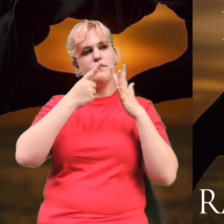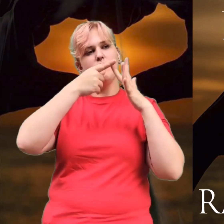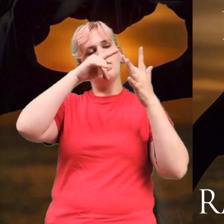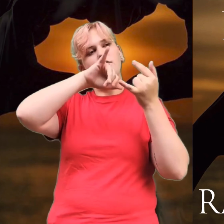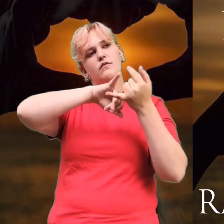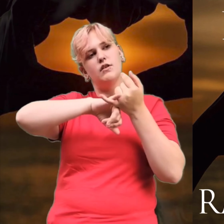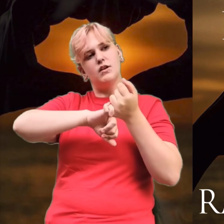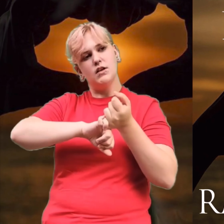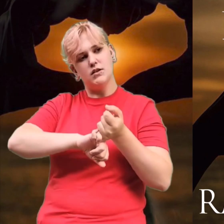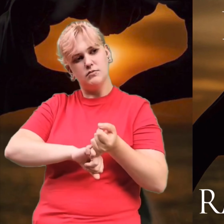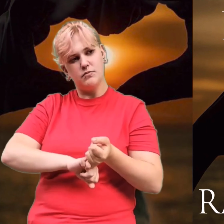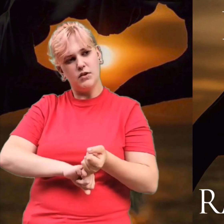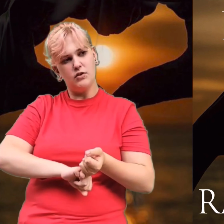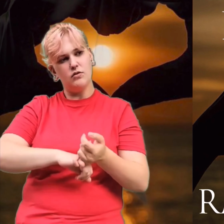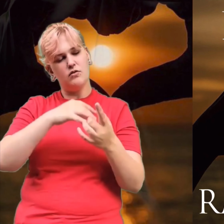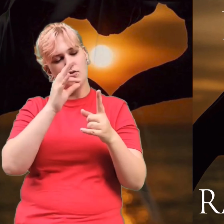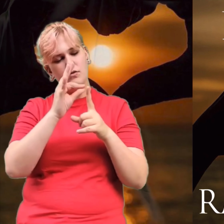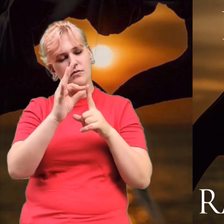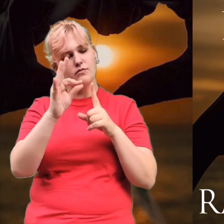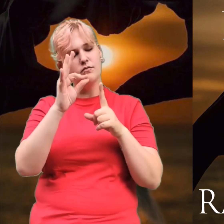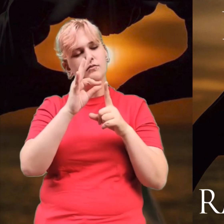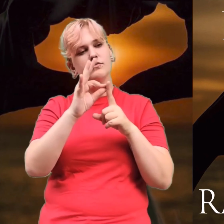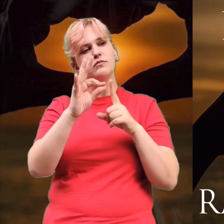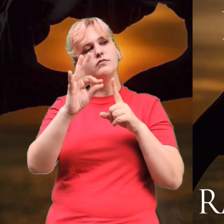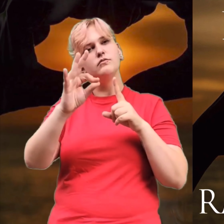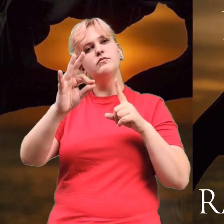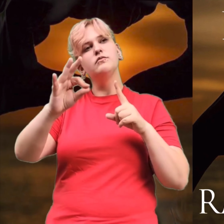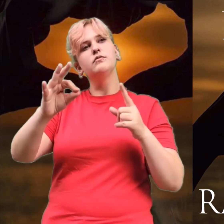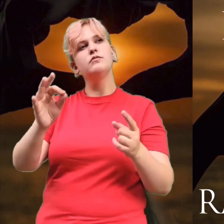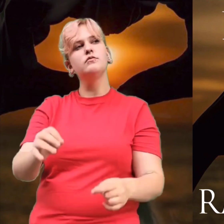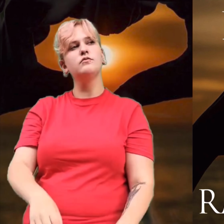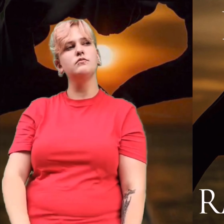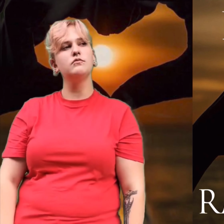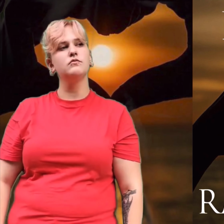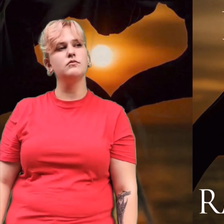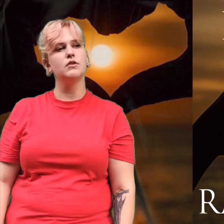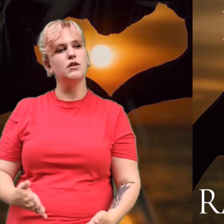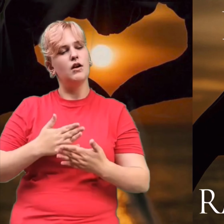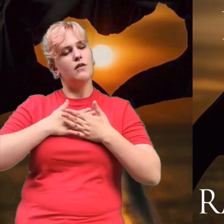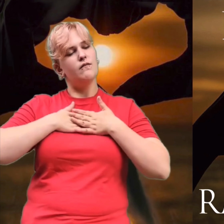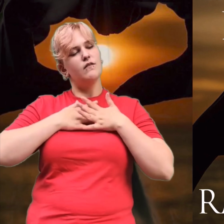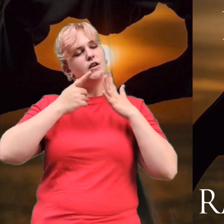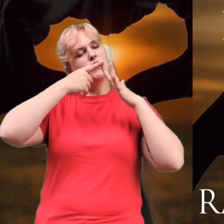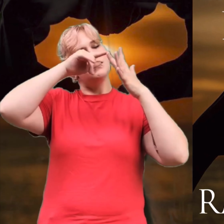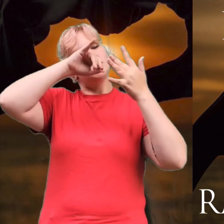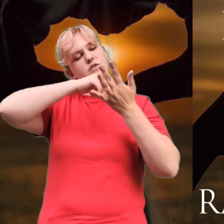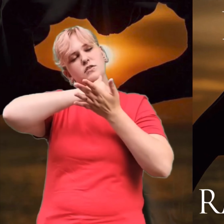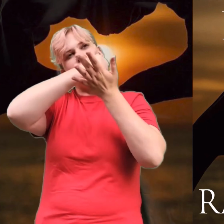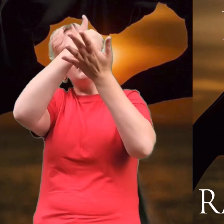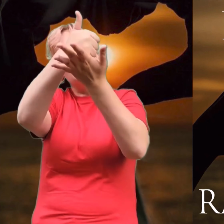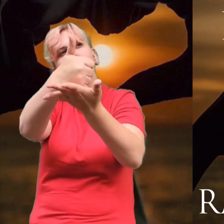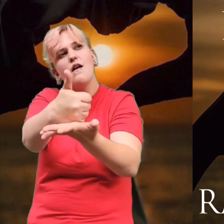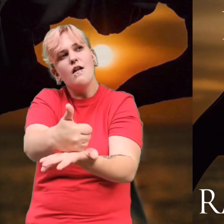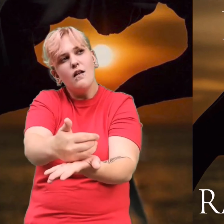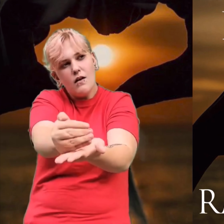Love is me. Love is pure. Love is you. Love helps to heal. Love